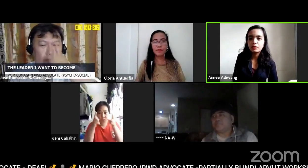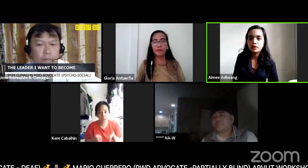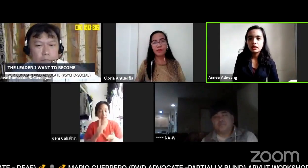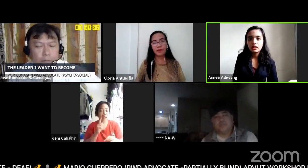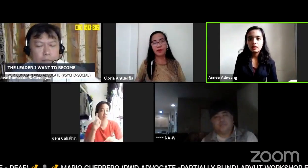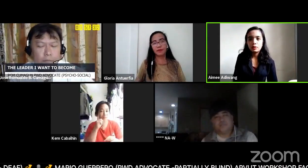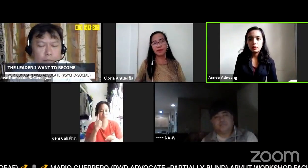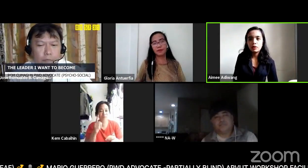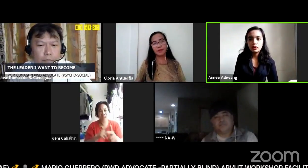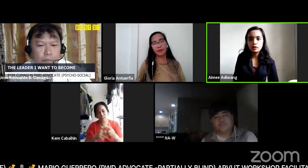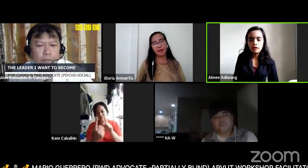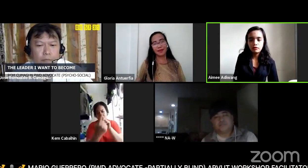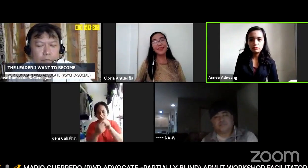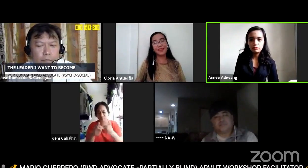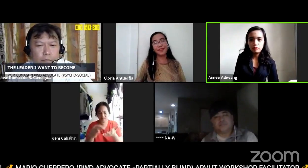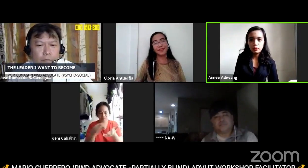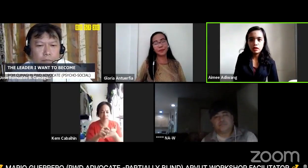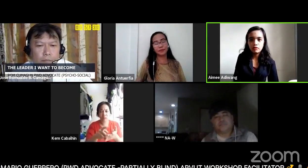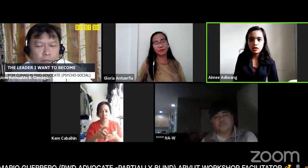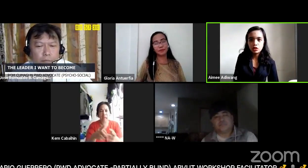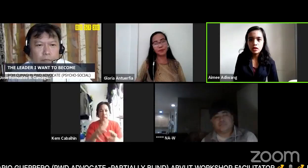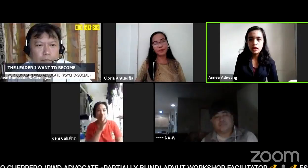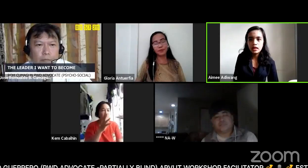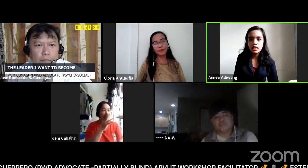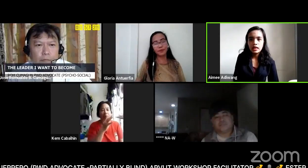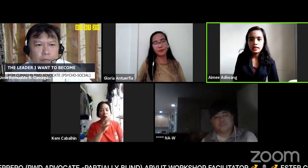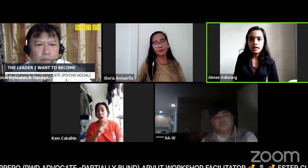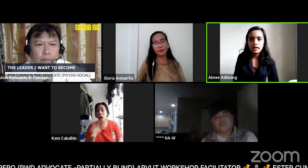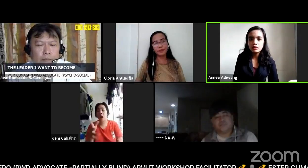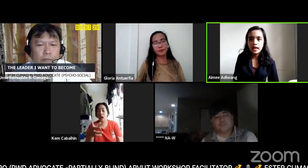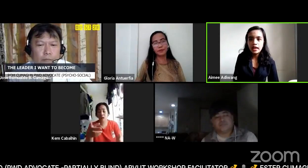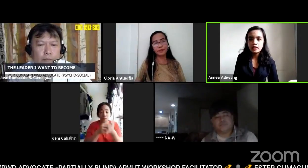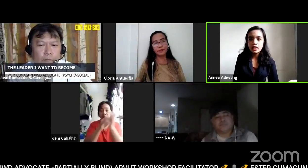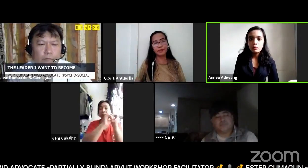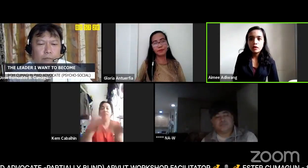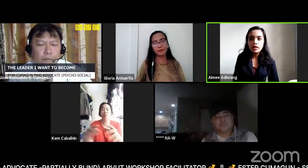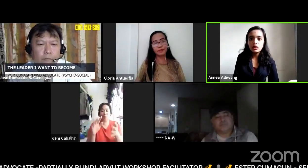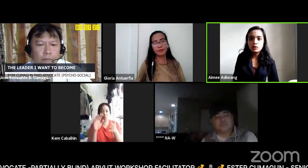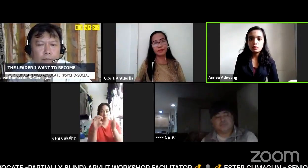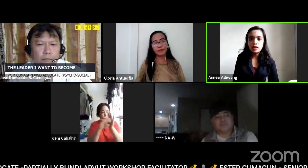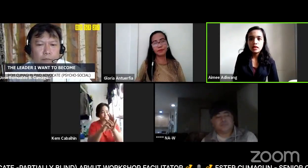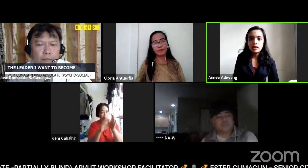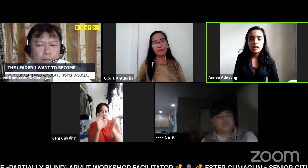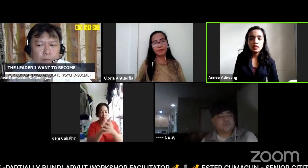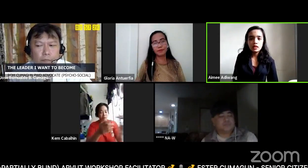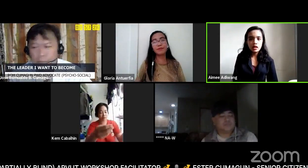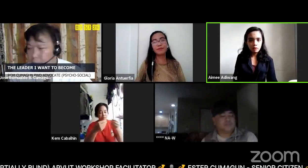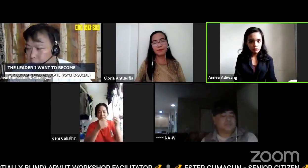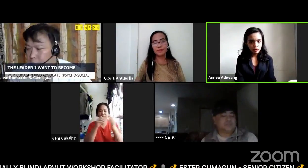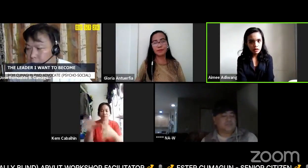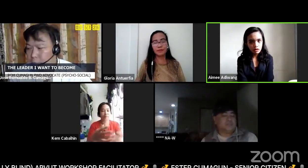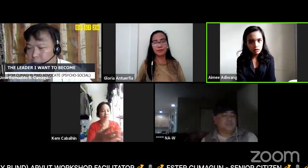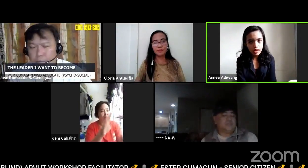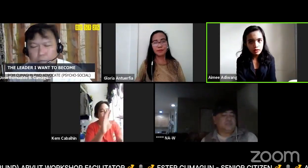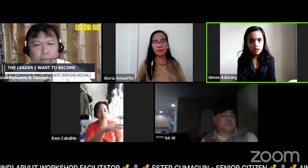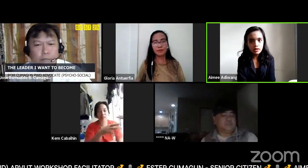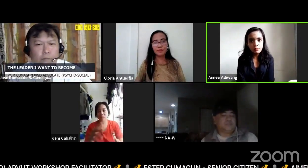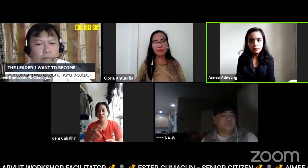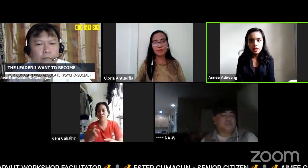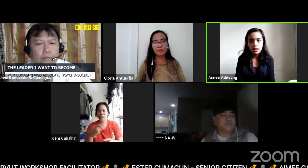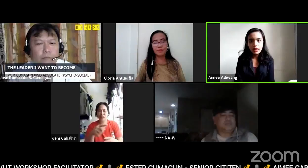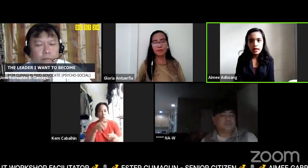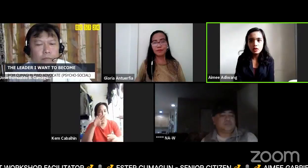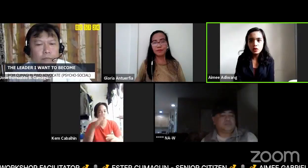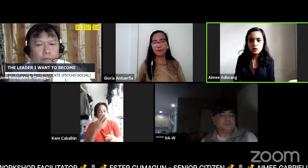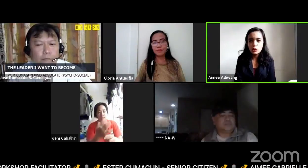mga deaf people are visual, they can write, but when you speak, I prefer that you write for